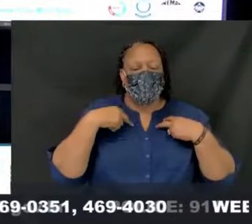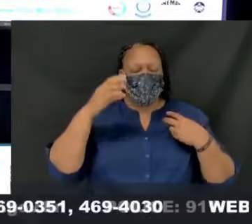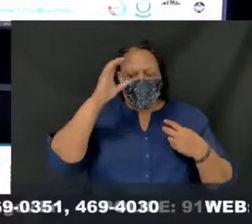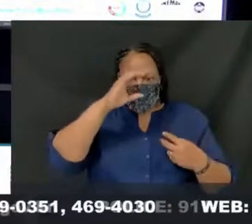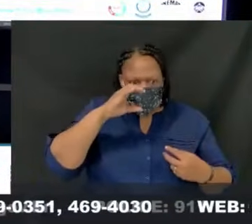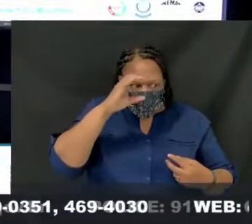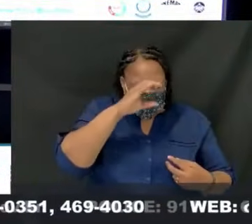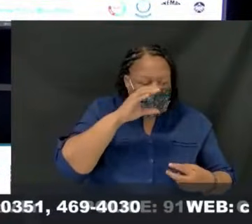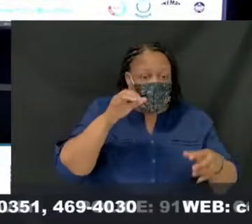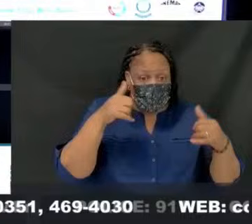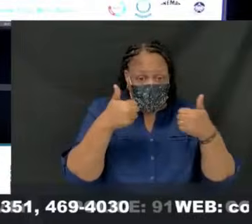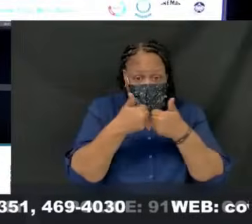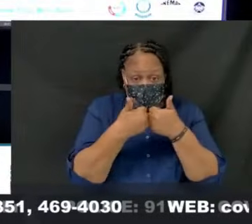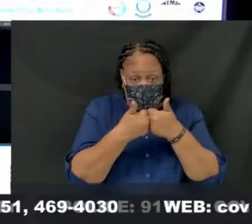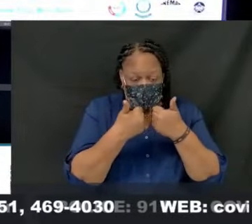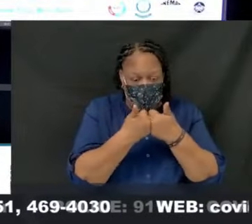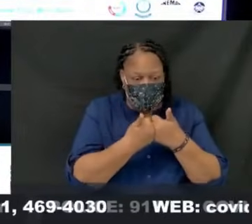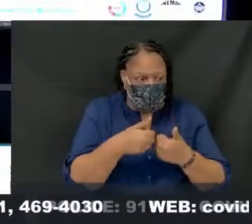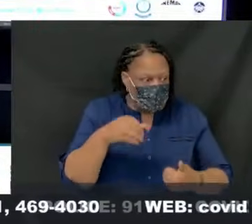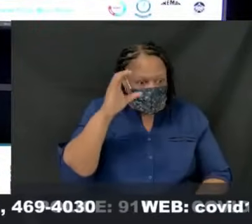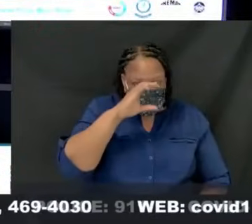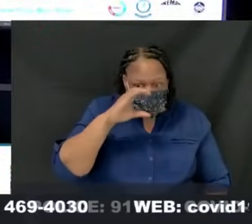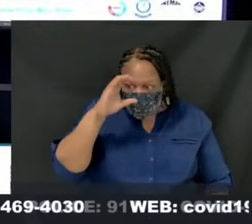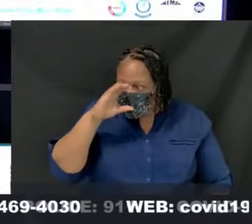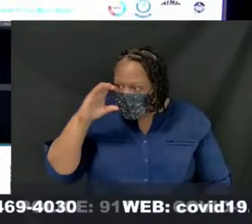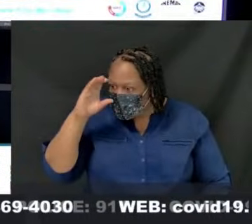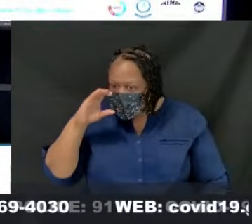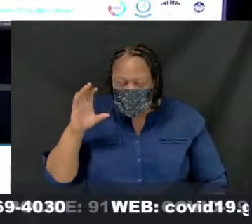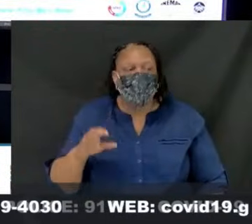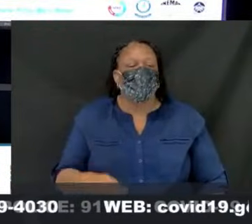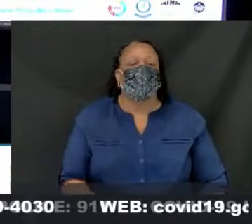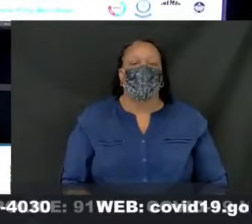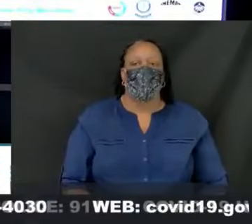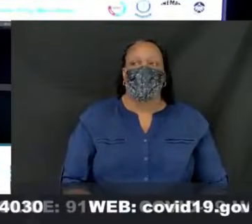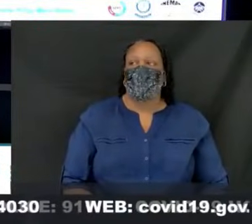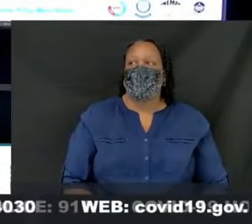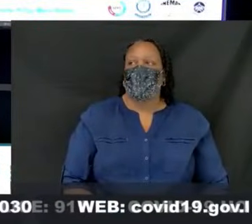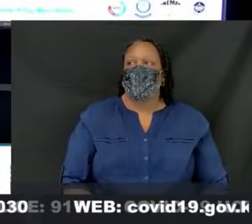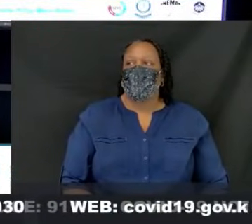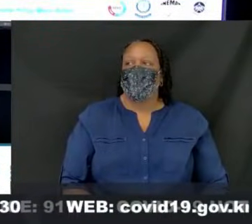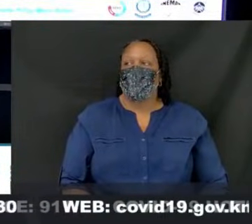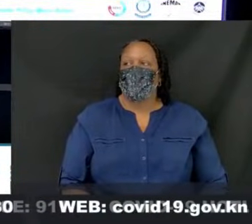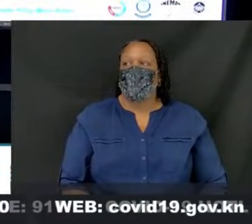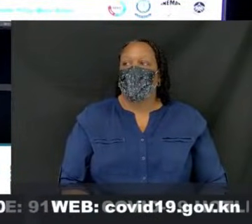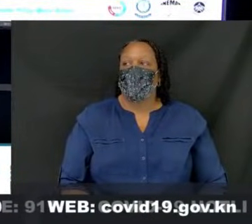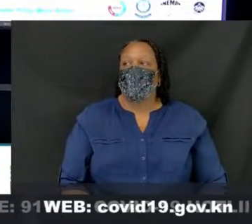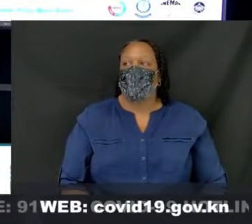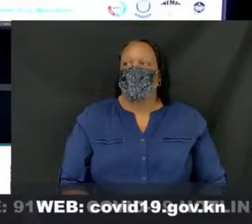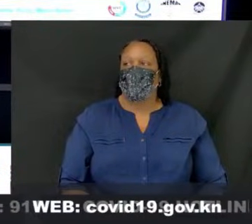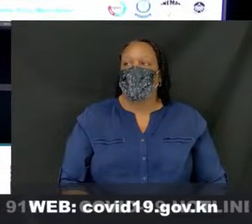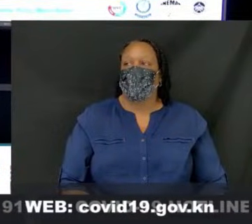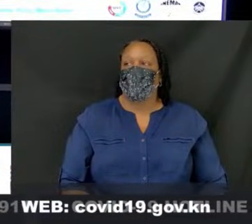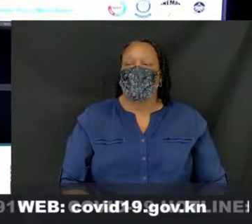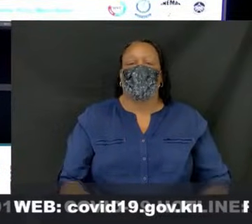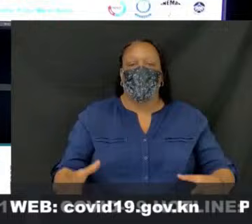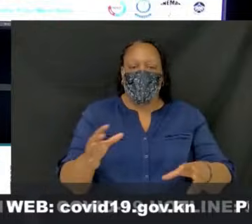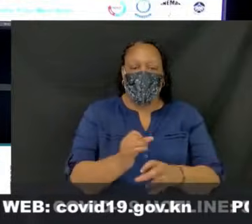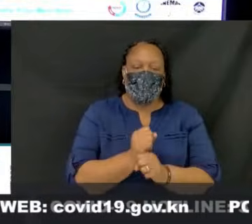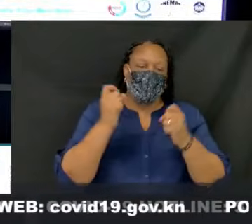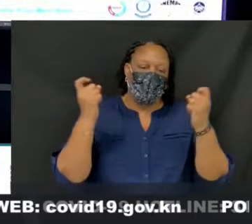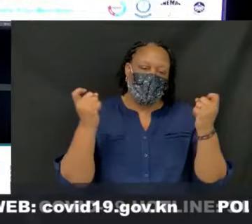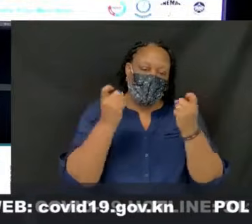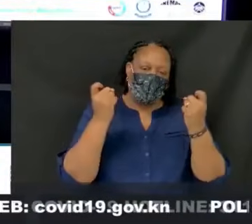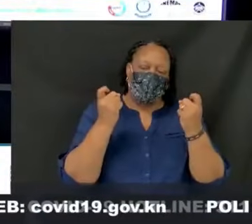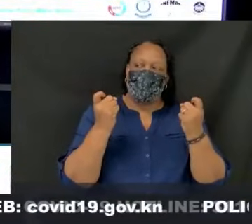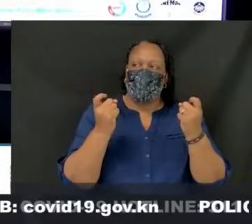agency. So you will find Nemo, and if you do a good job in finding Nemo, I think you will have some prizes. I think